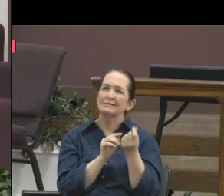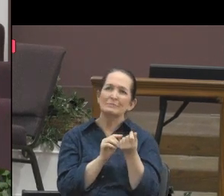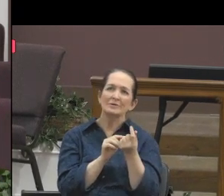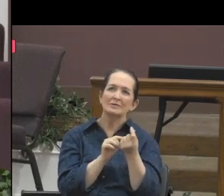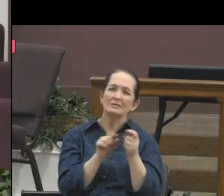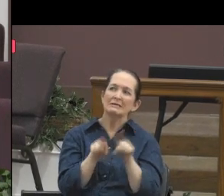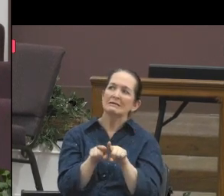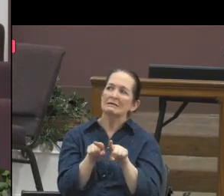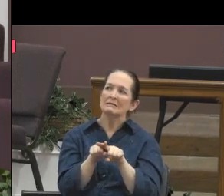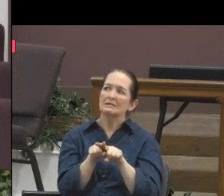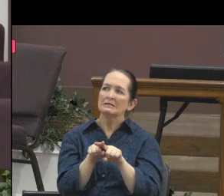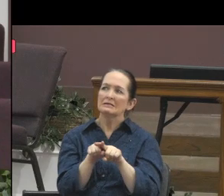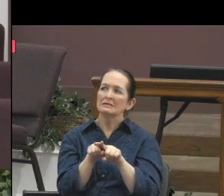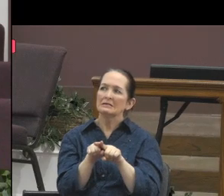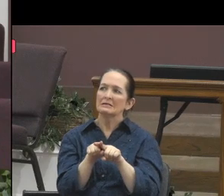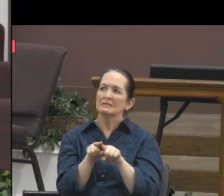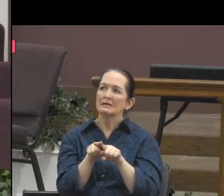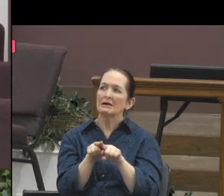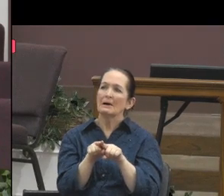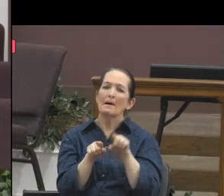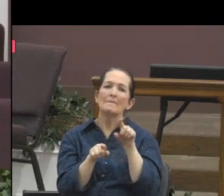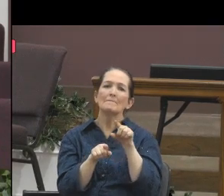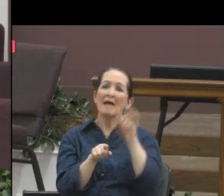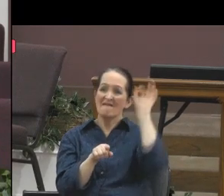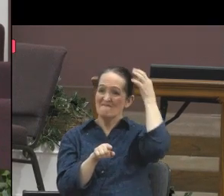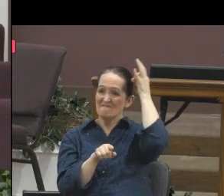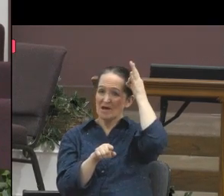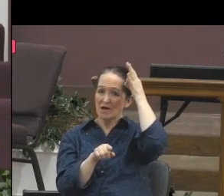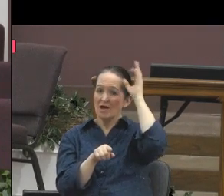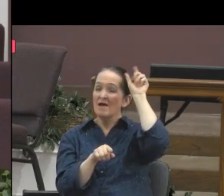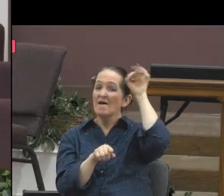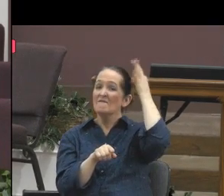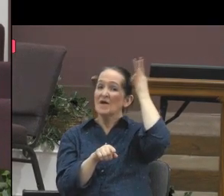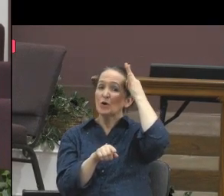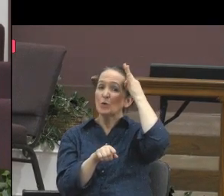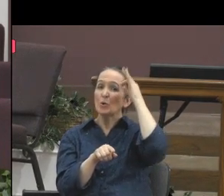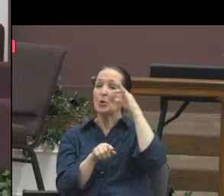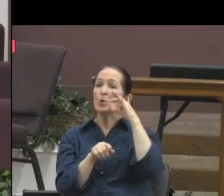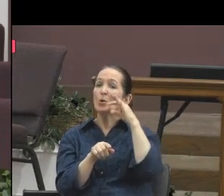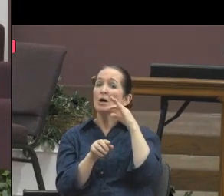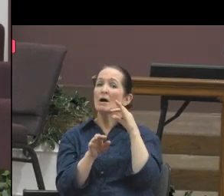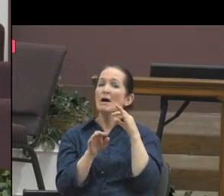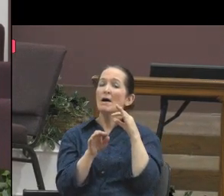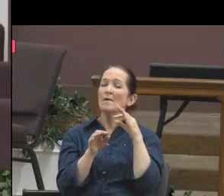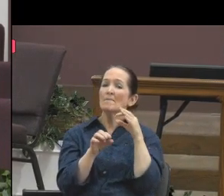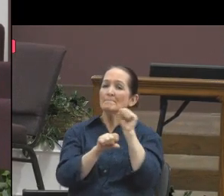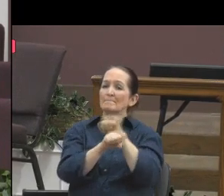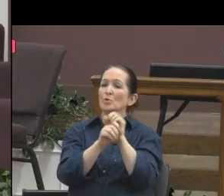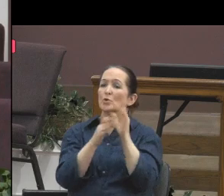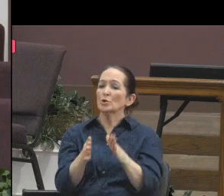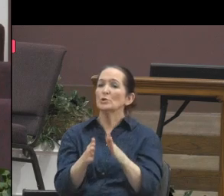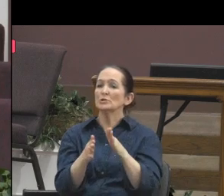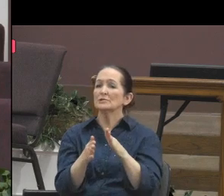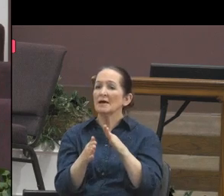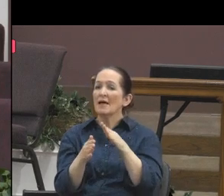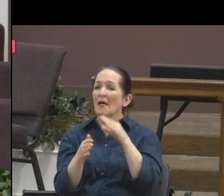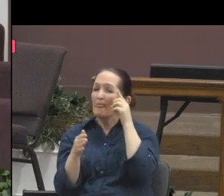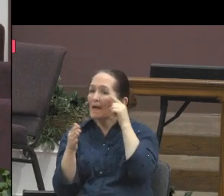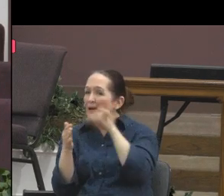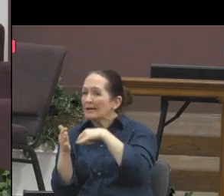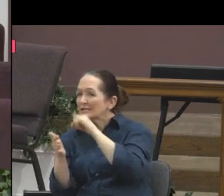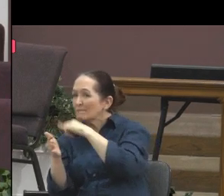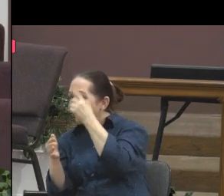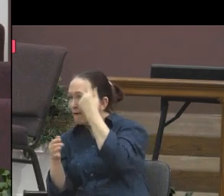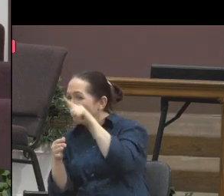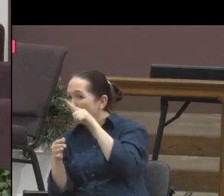well, like federal agents that inspect for counterfeit. I want you to know the Word of